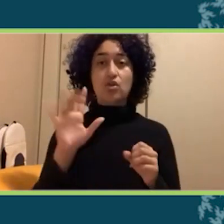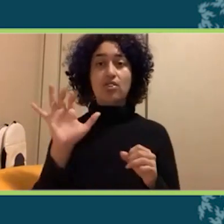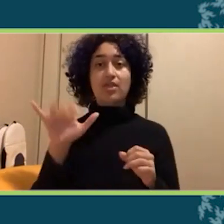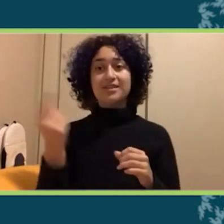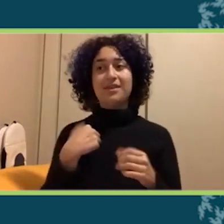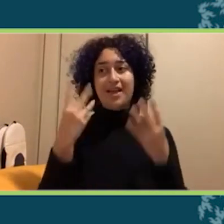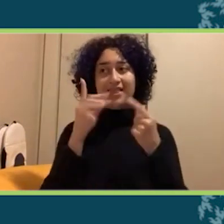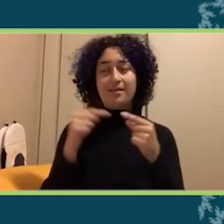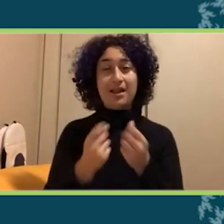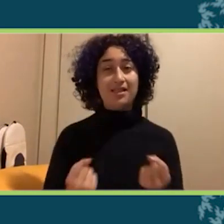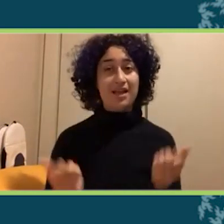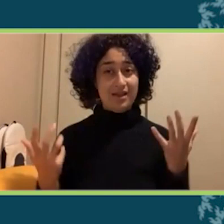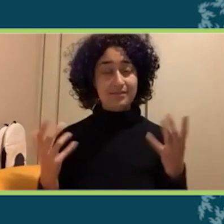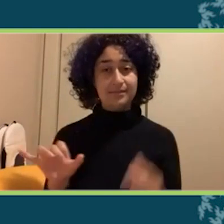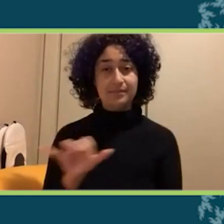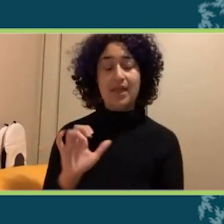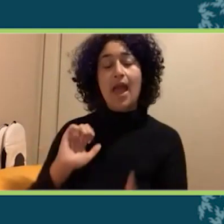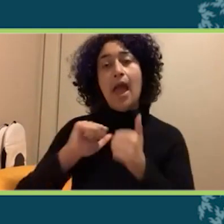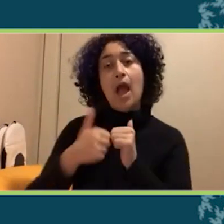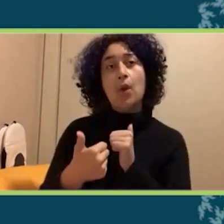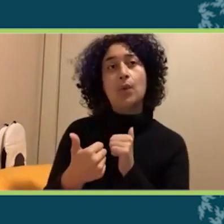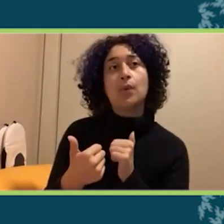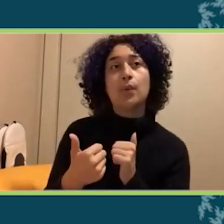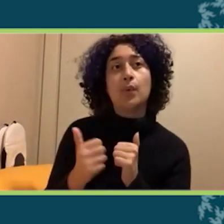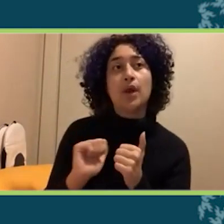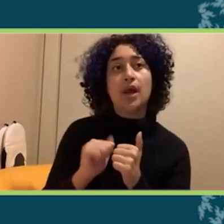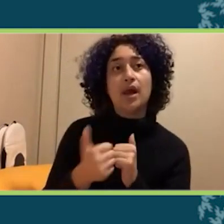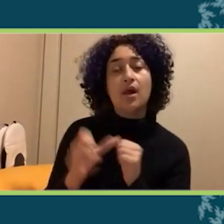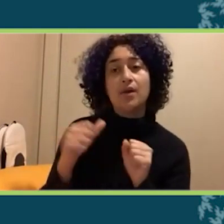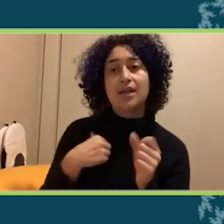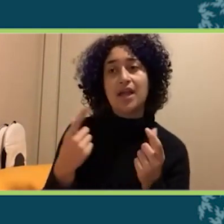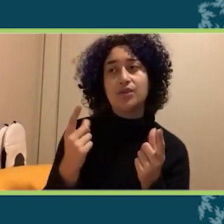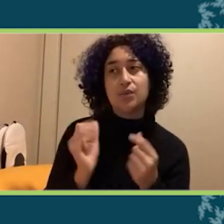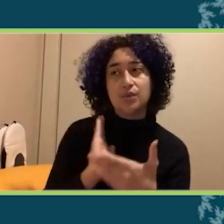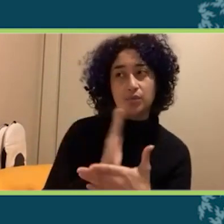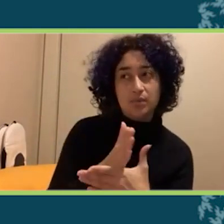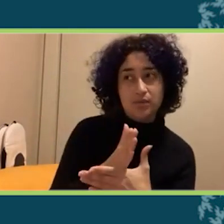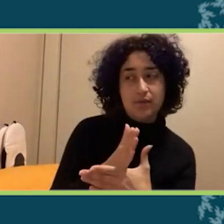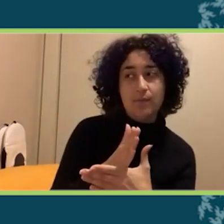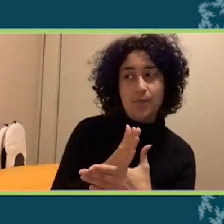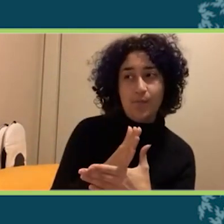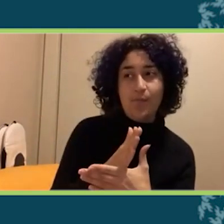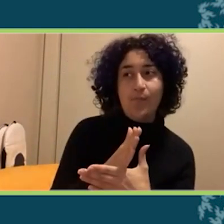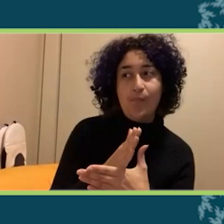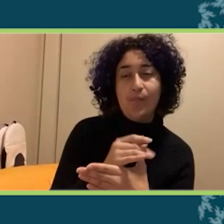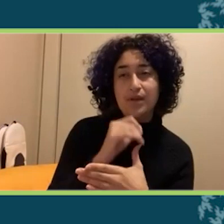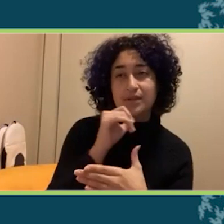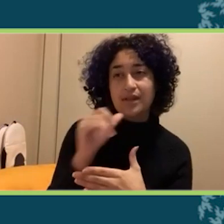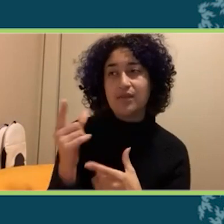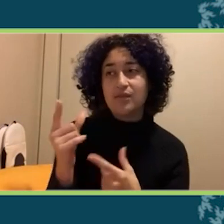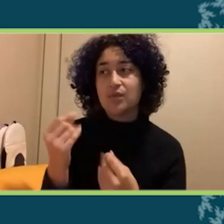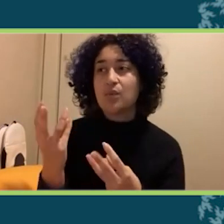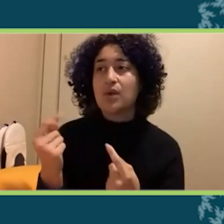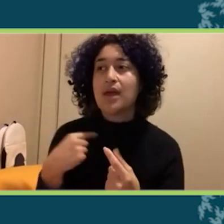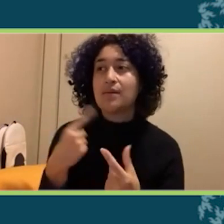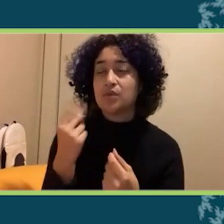lot, of like, how can I do interruption instead of maybe doing what I would do